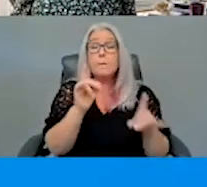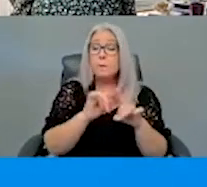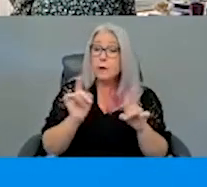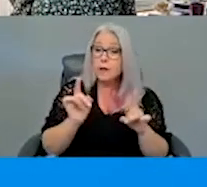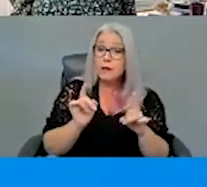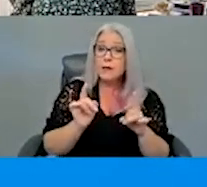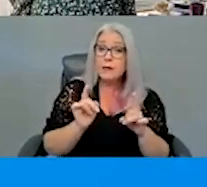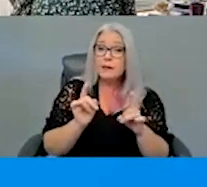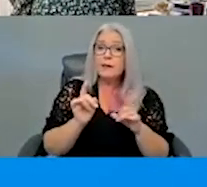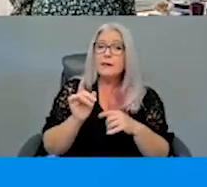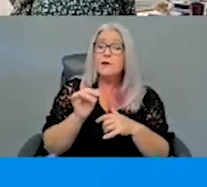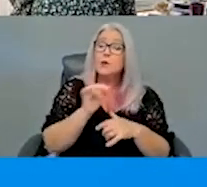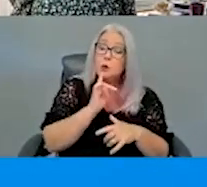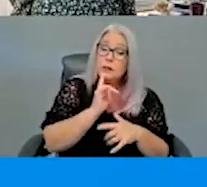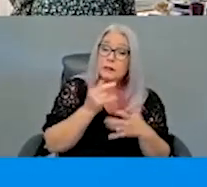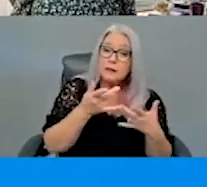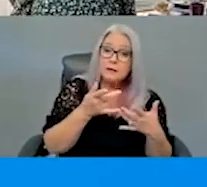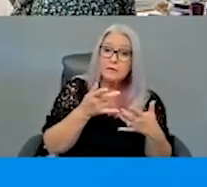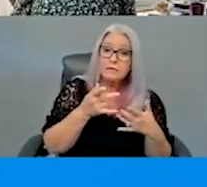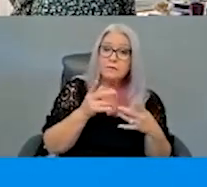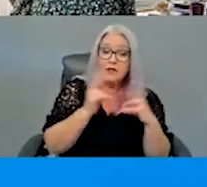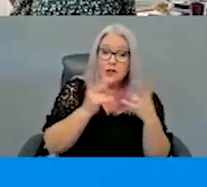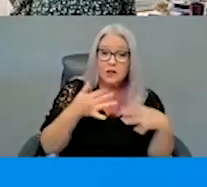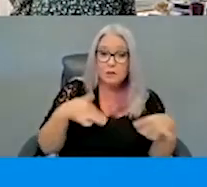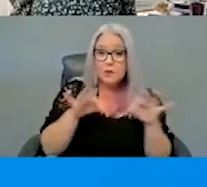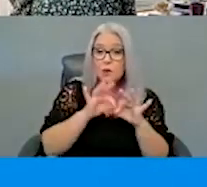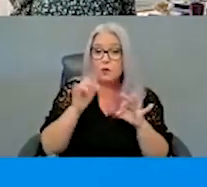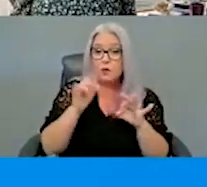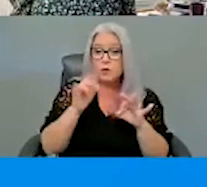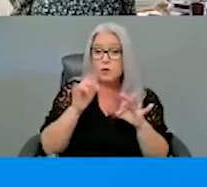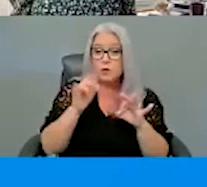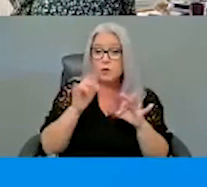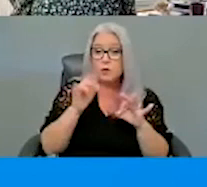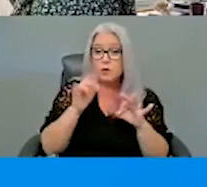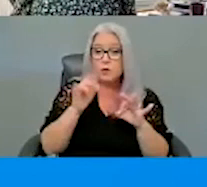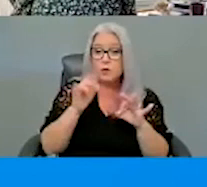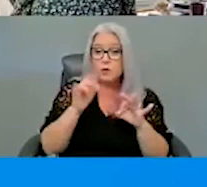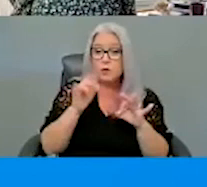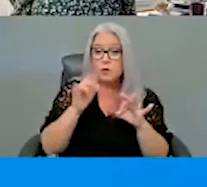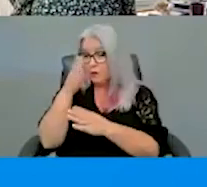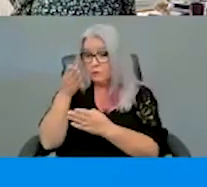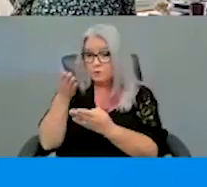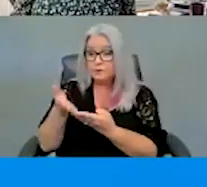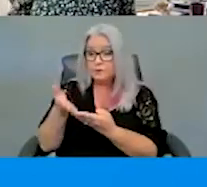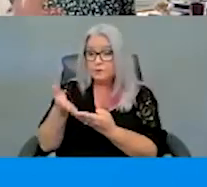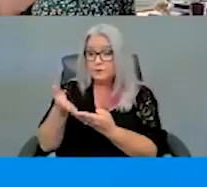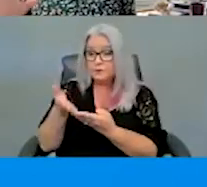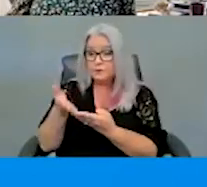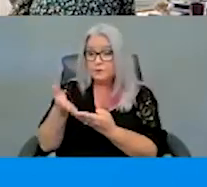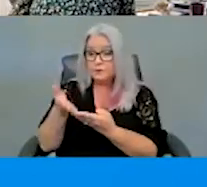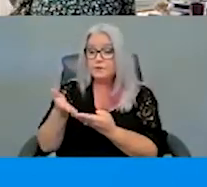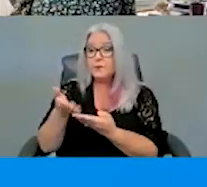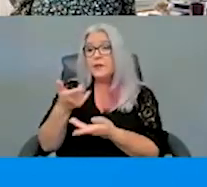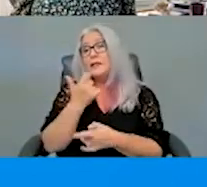to address, because it's dangerous literally to our health and survival, is when we're, maybe a couple miles out from this smog